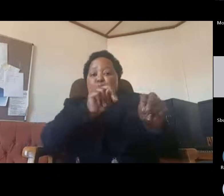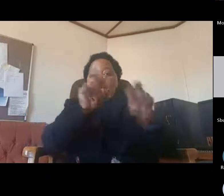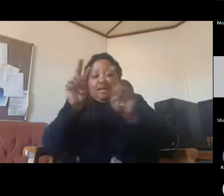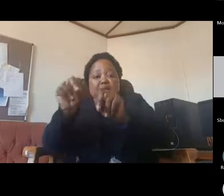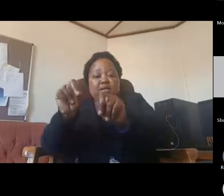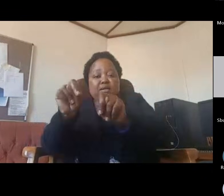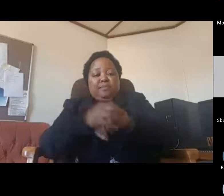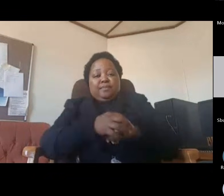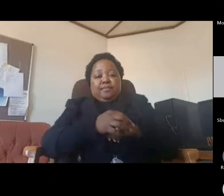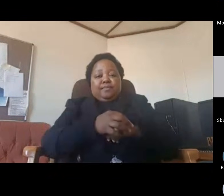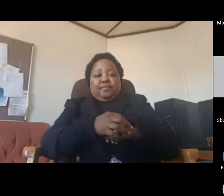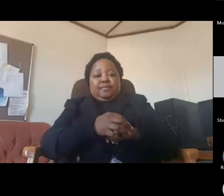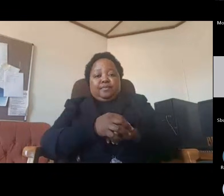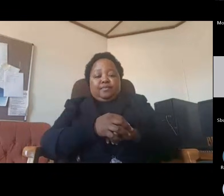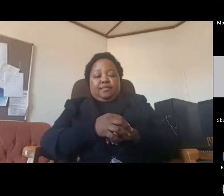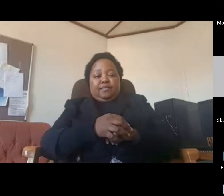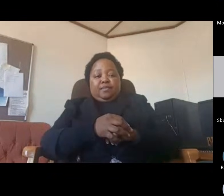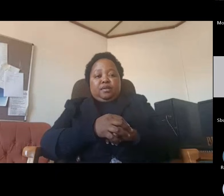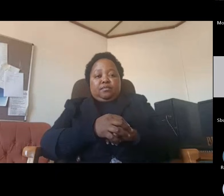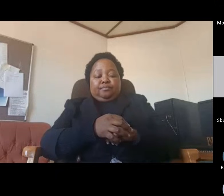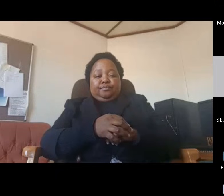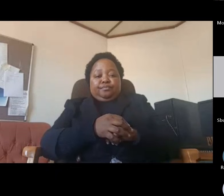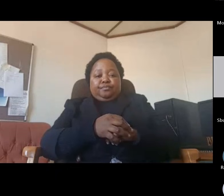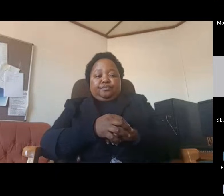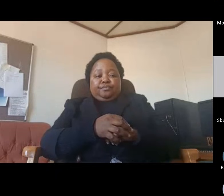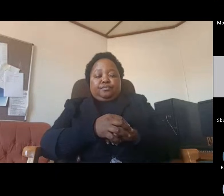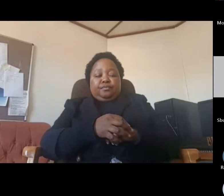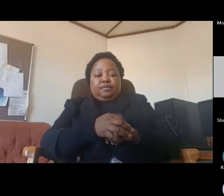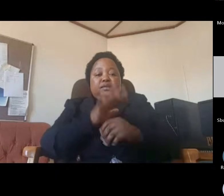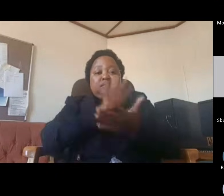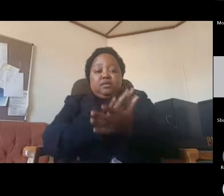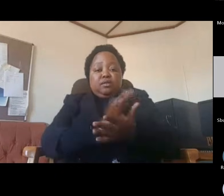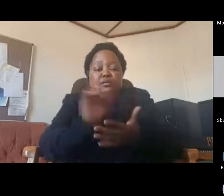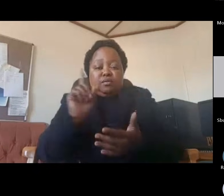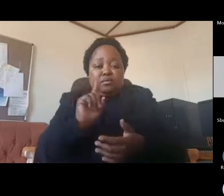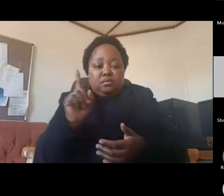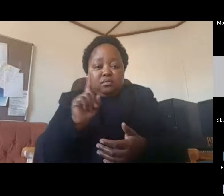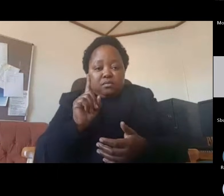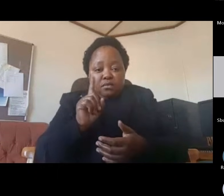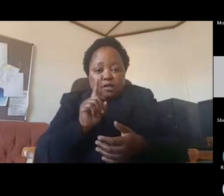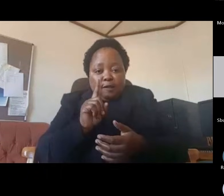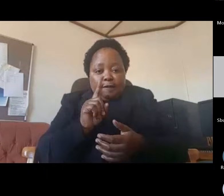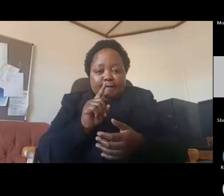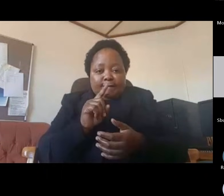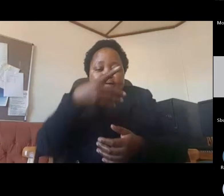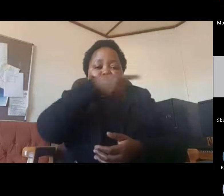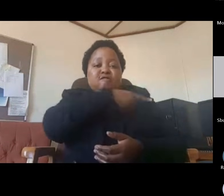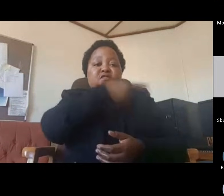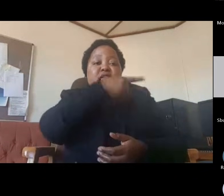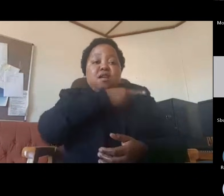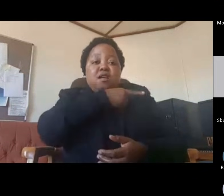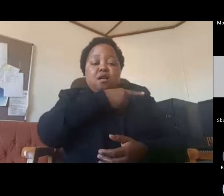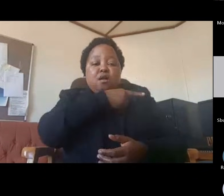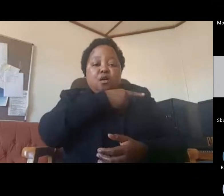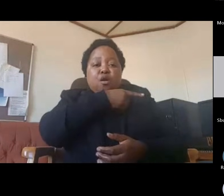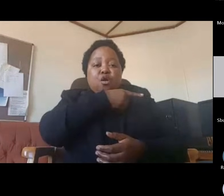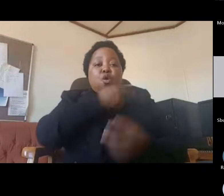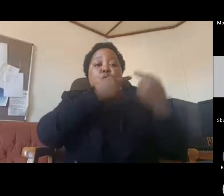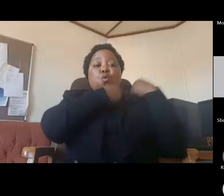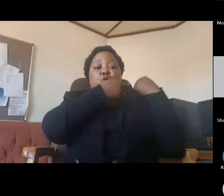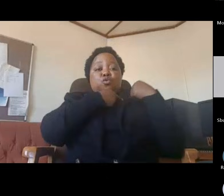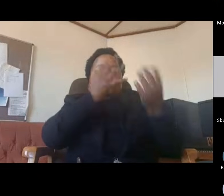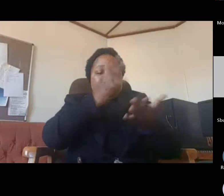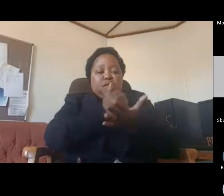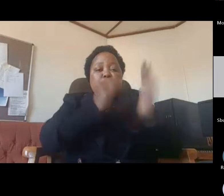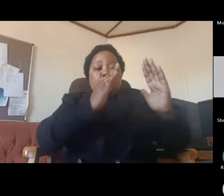And the sort of bystander role that people take in communities, that